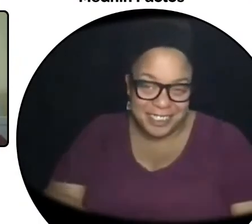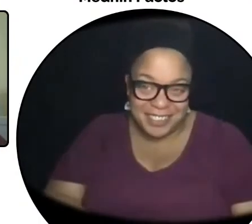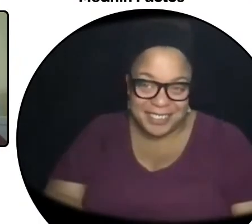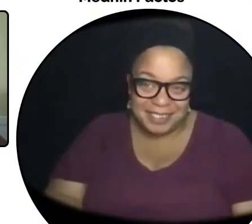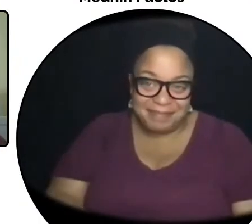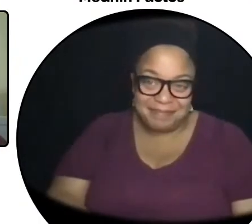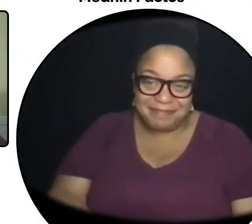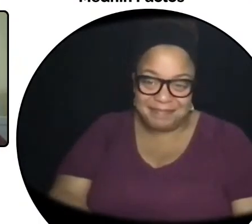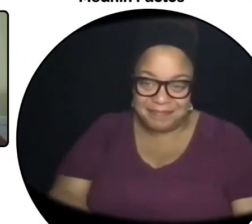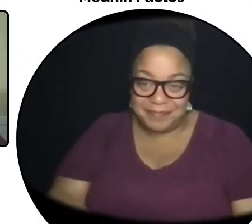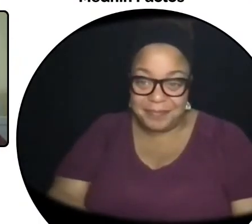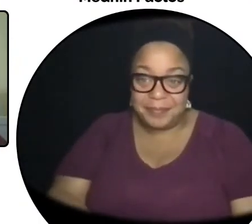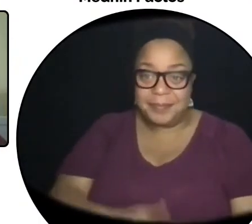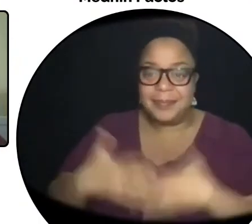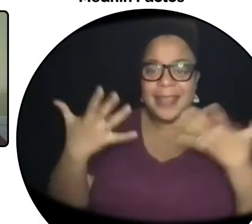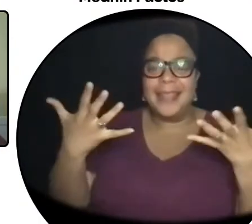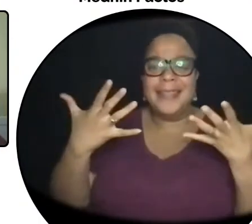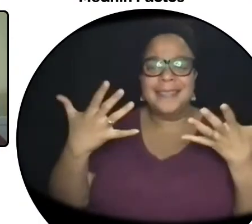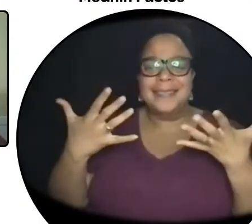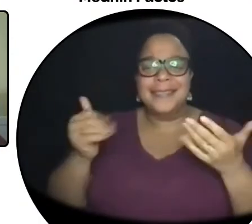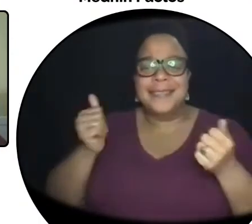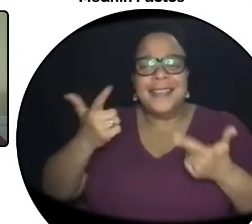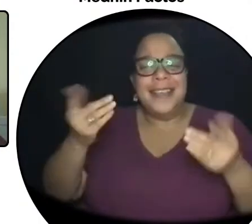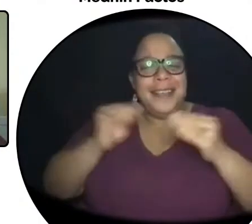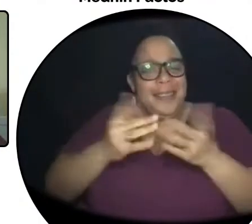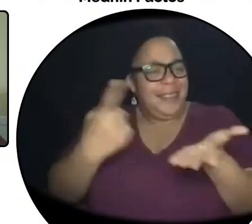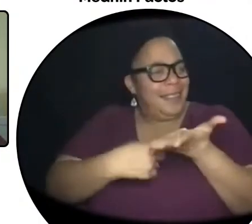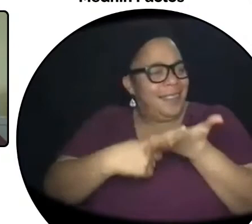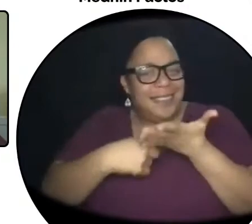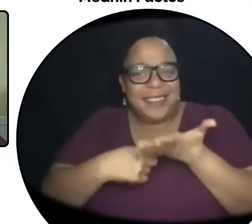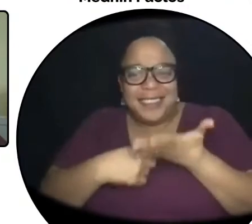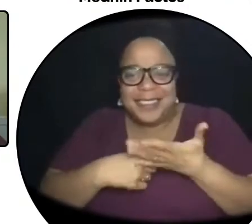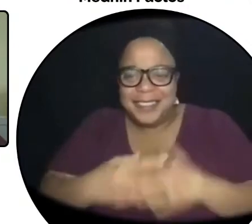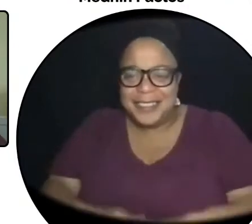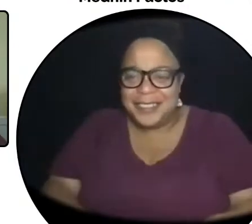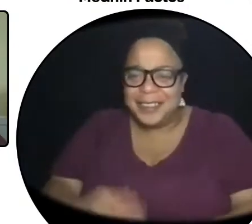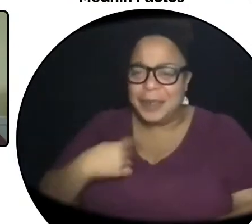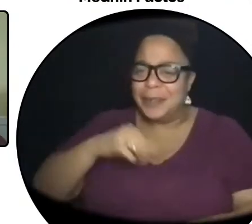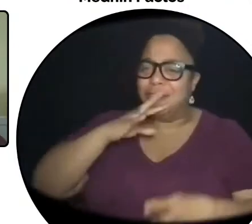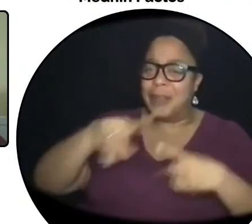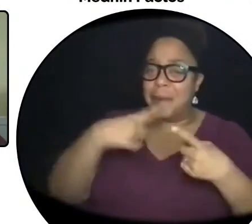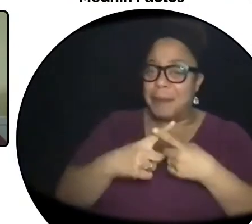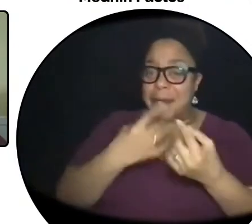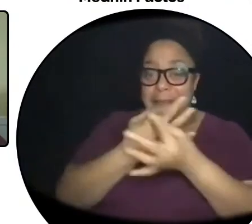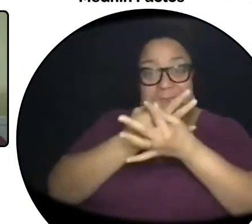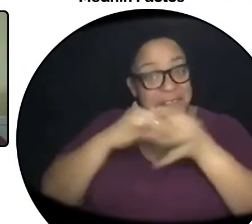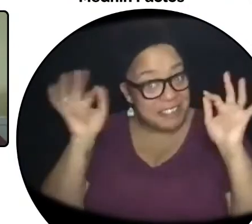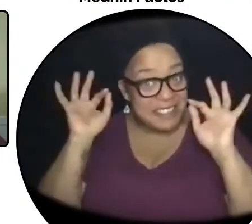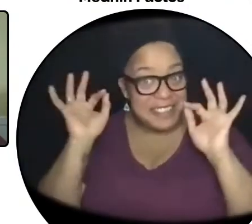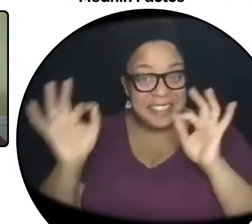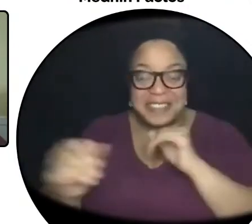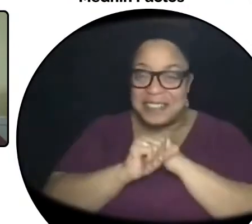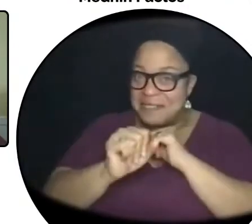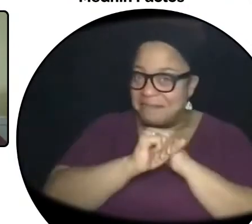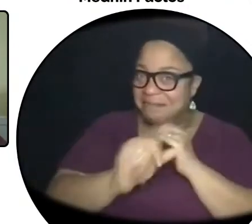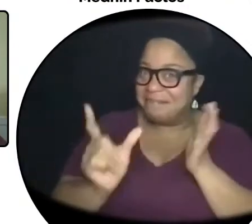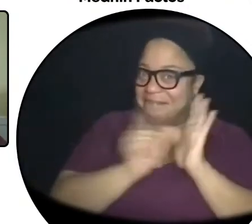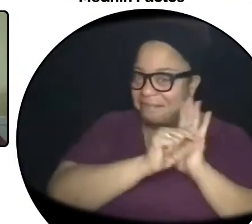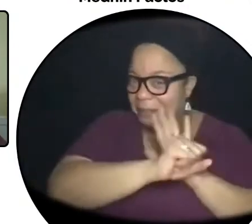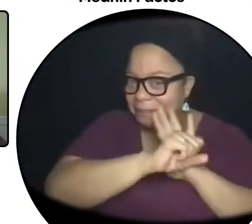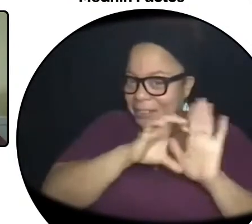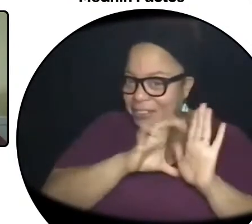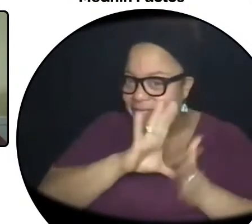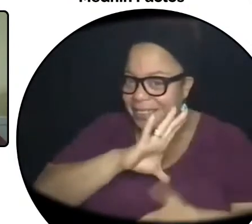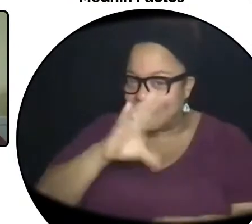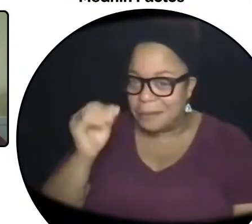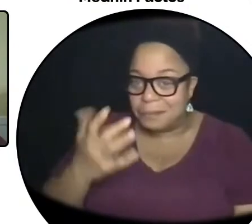want to share? I think for those of us who are teaching or in whatever spaces that we're teaching in, whether it's in the